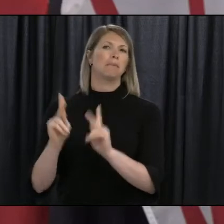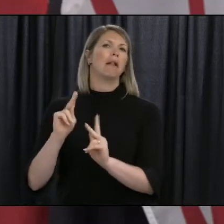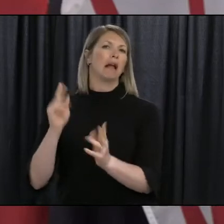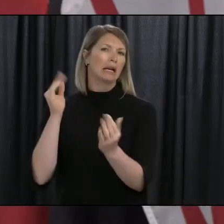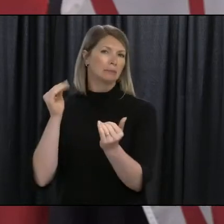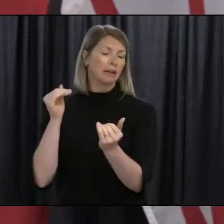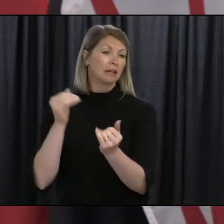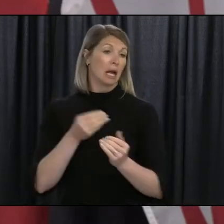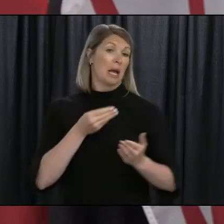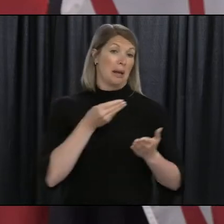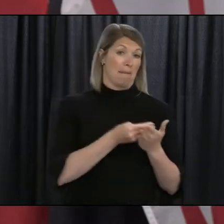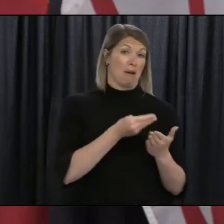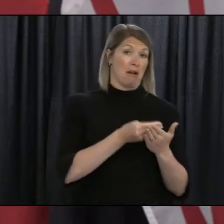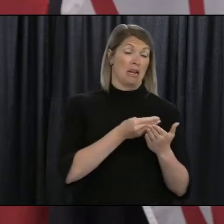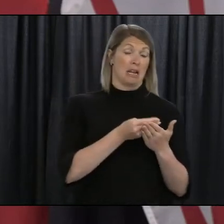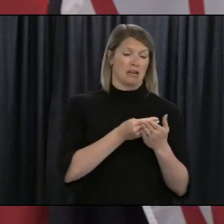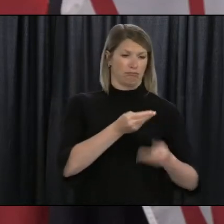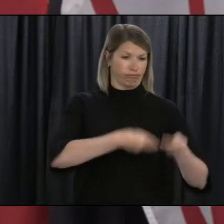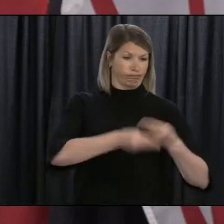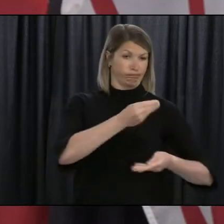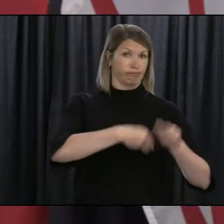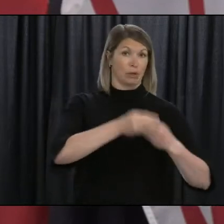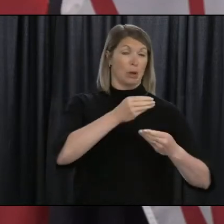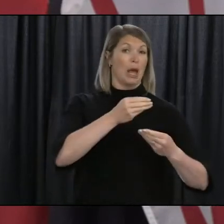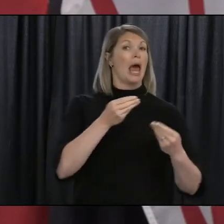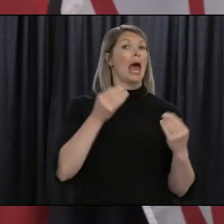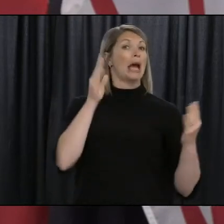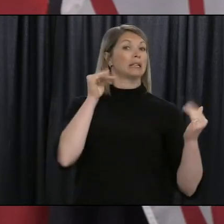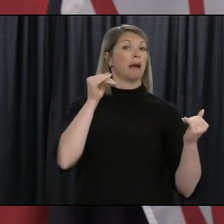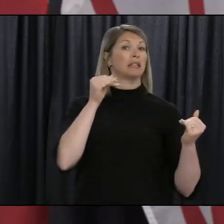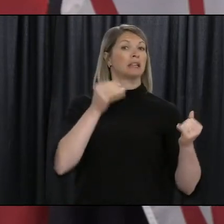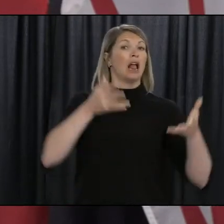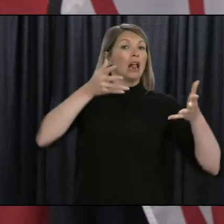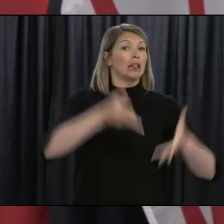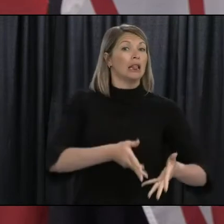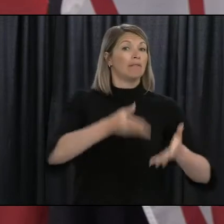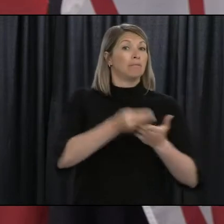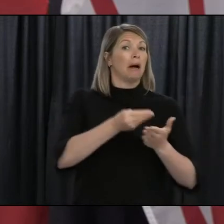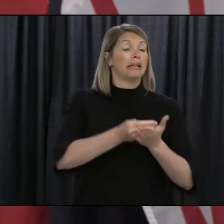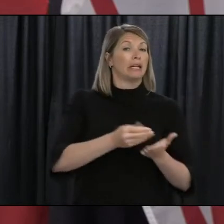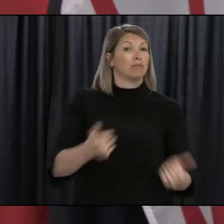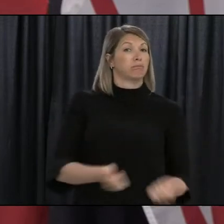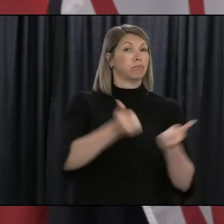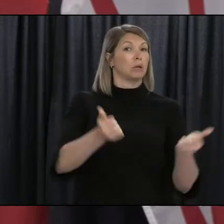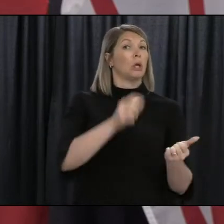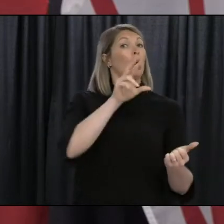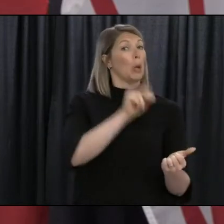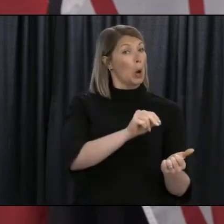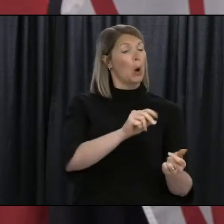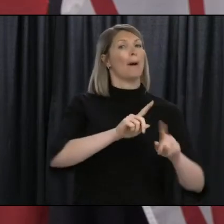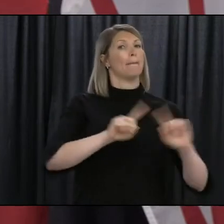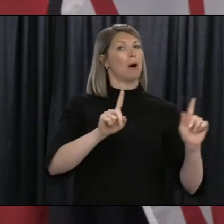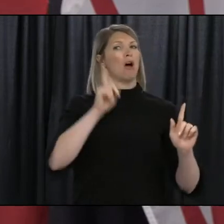while didn't give us a surplus, so therefore wasn't perfect, I think it certainly would have exceeded